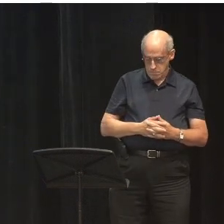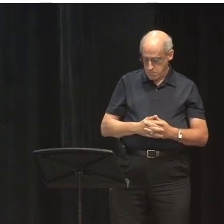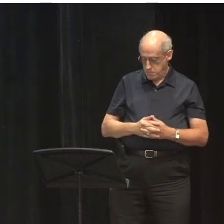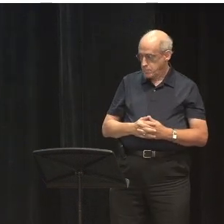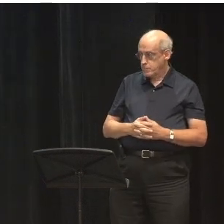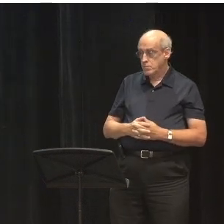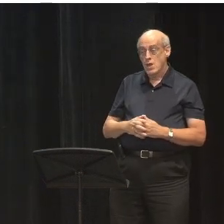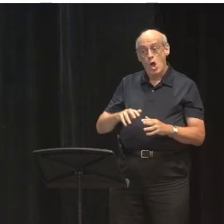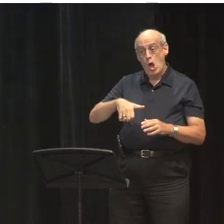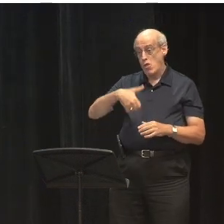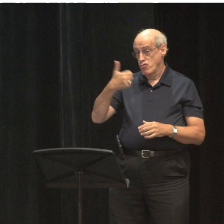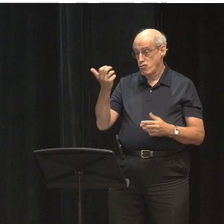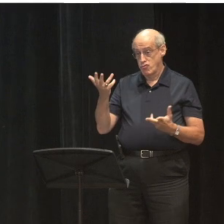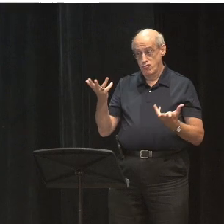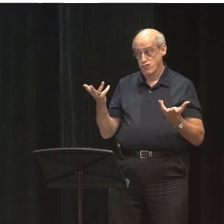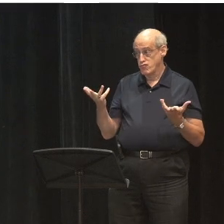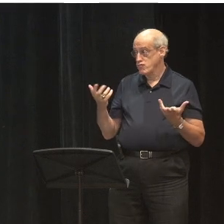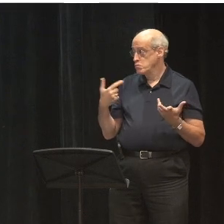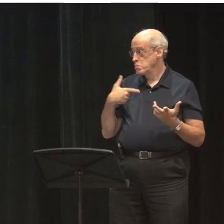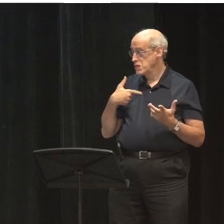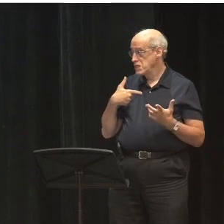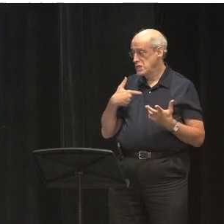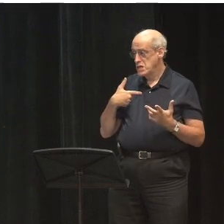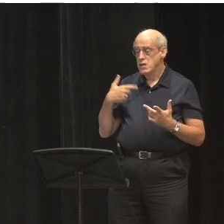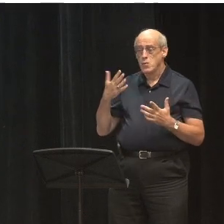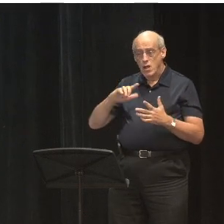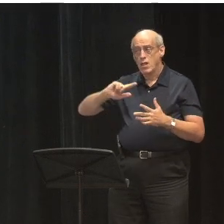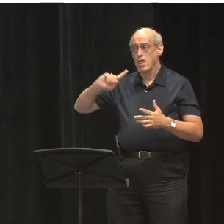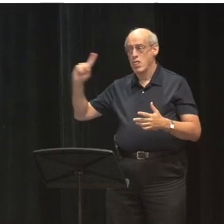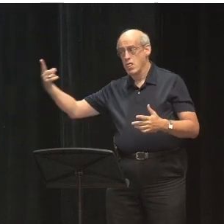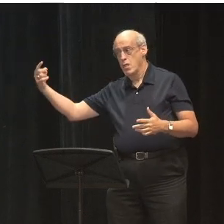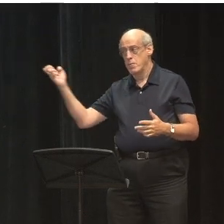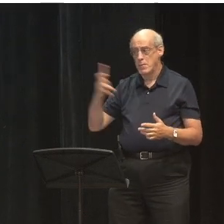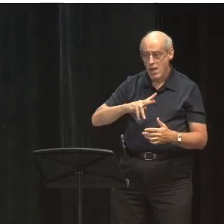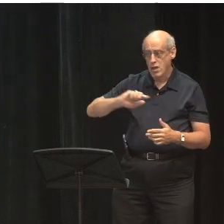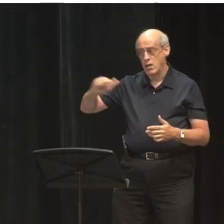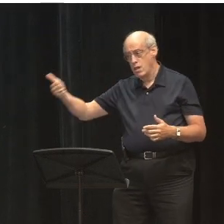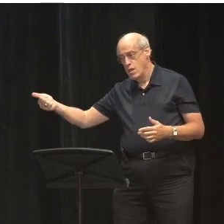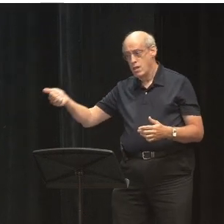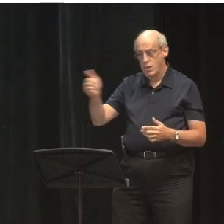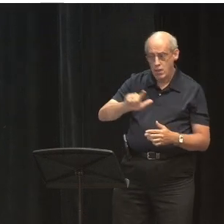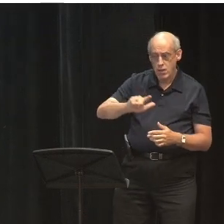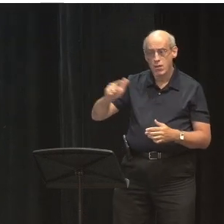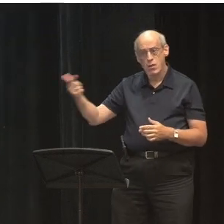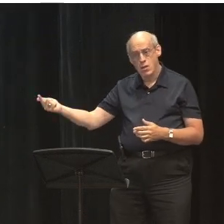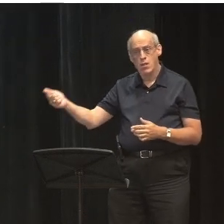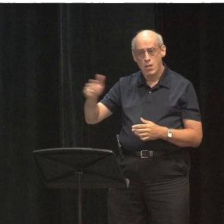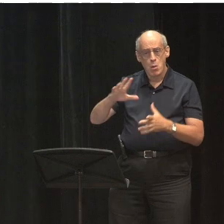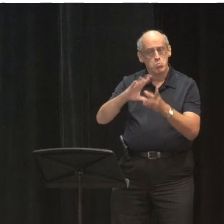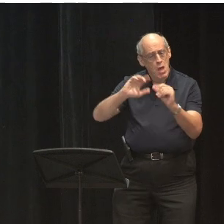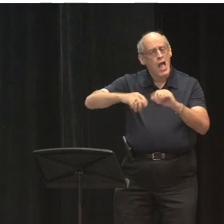So other than that, I am going to come back every so often and tell you how to submit your comment in